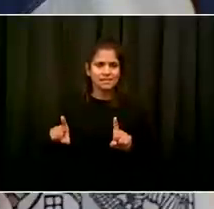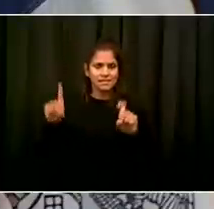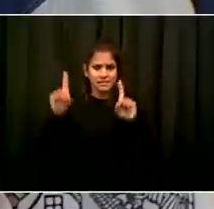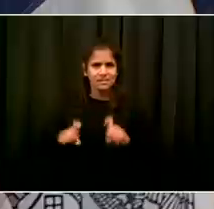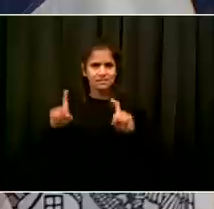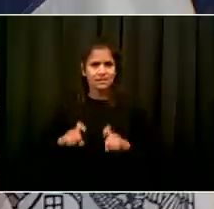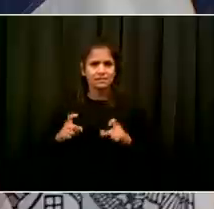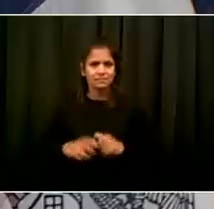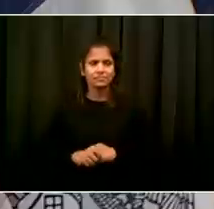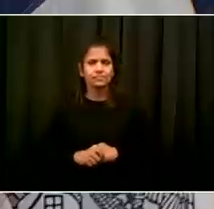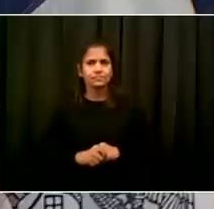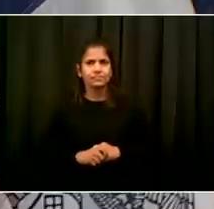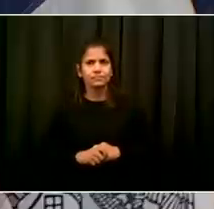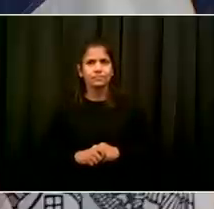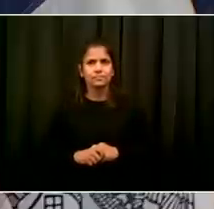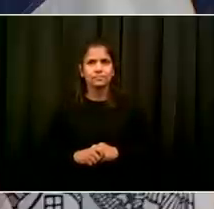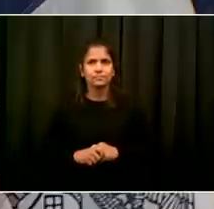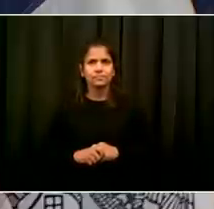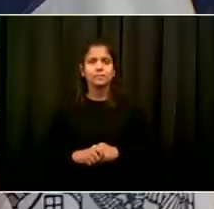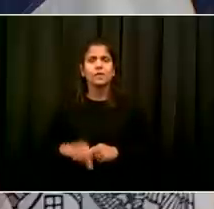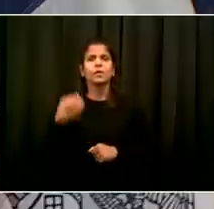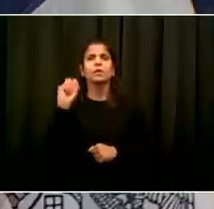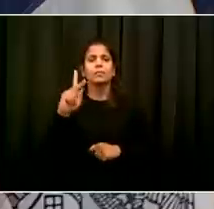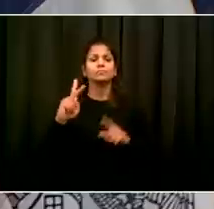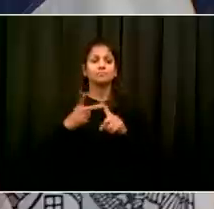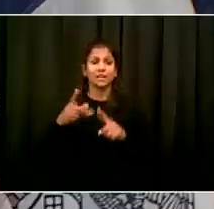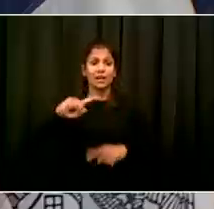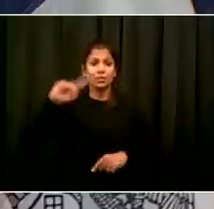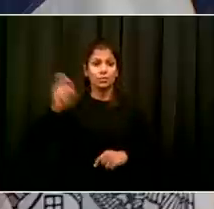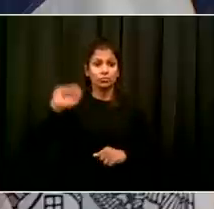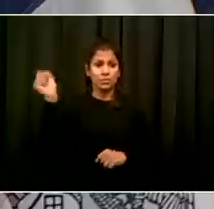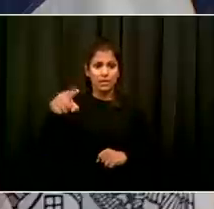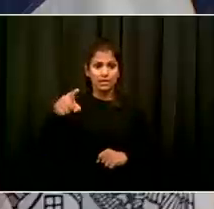Okay, so I mean, thank you for answering that.